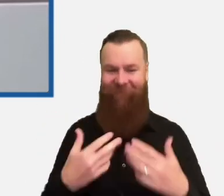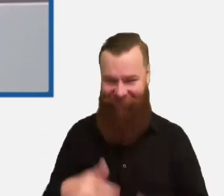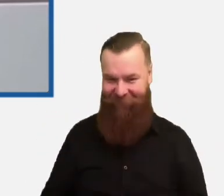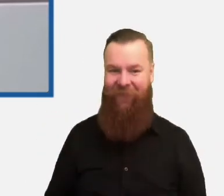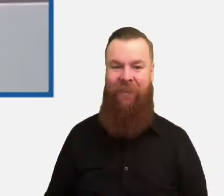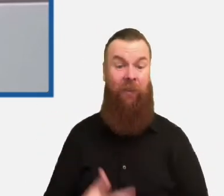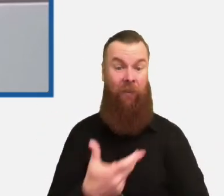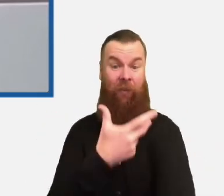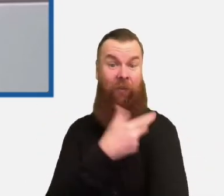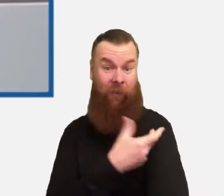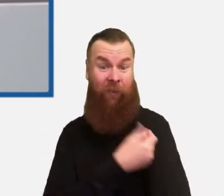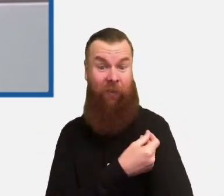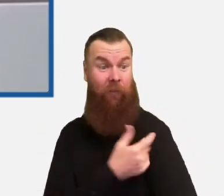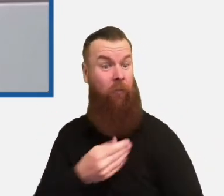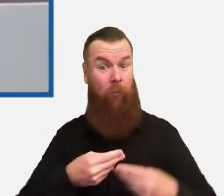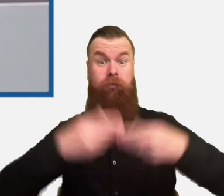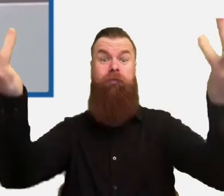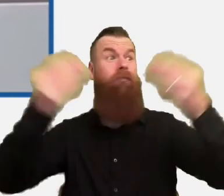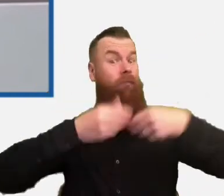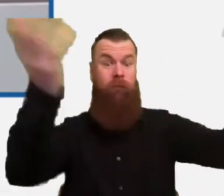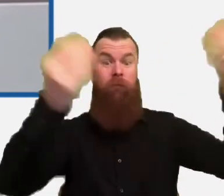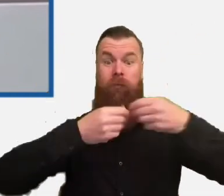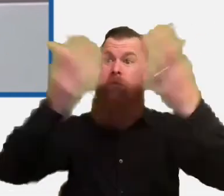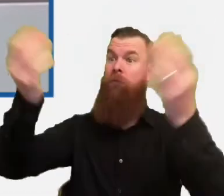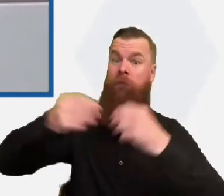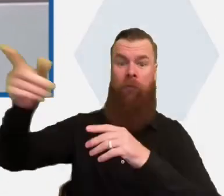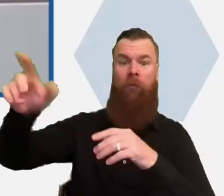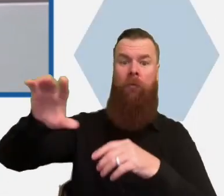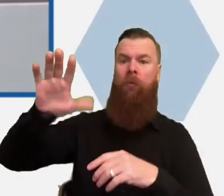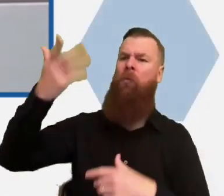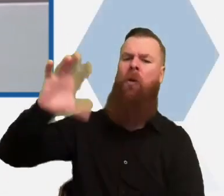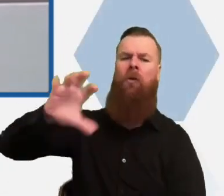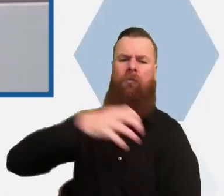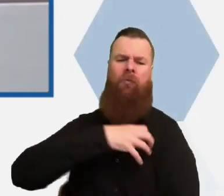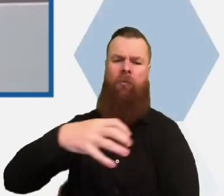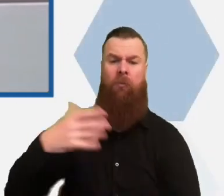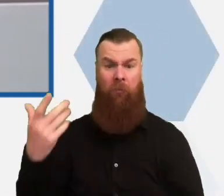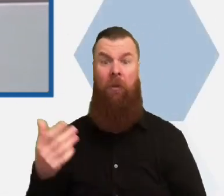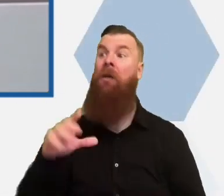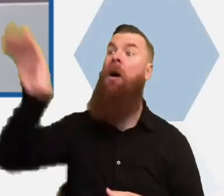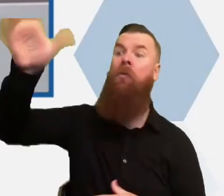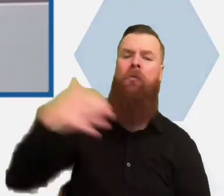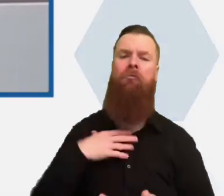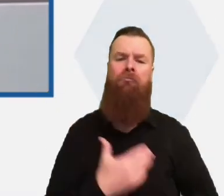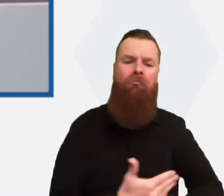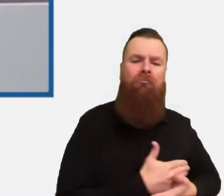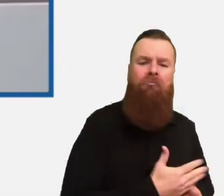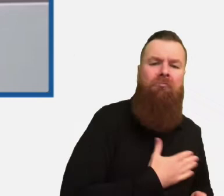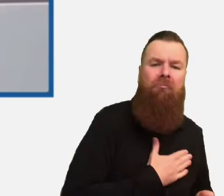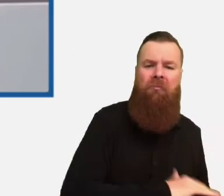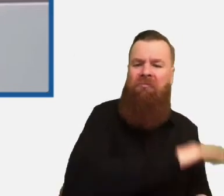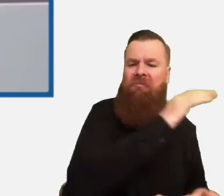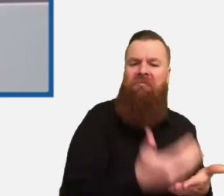countries stockpile enough multiple times their population, other countries don't have access. Or